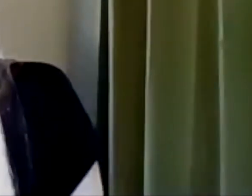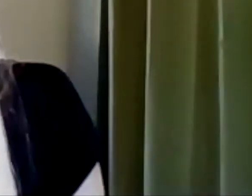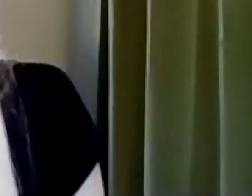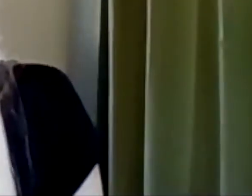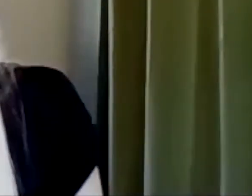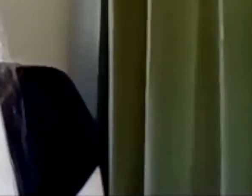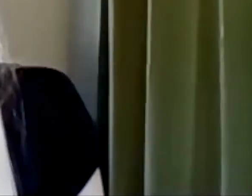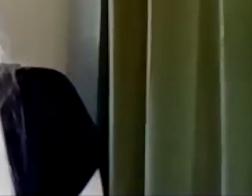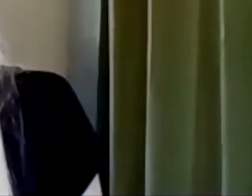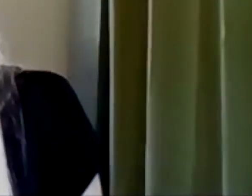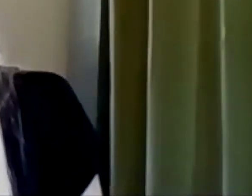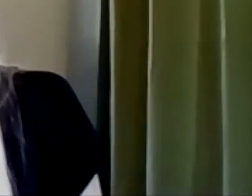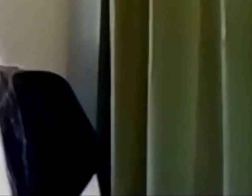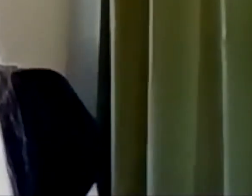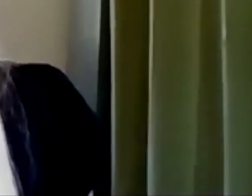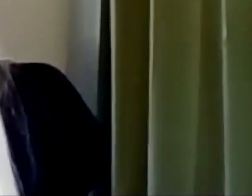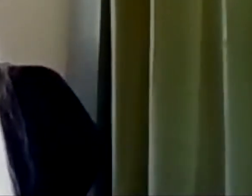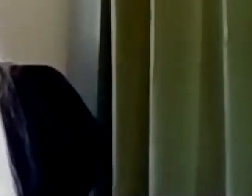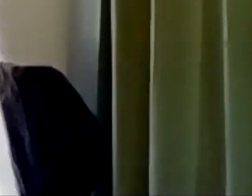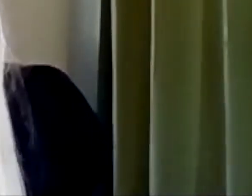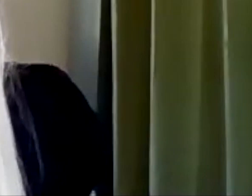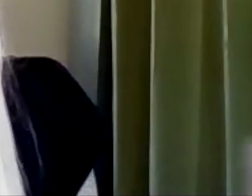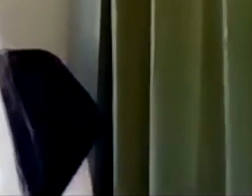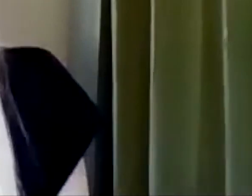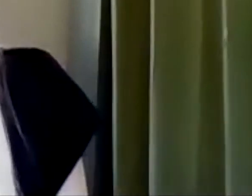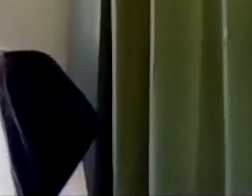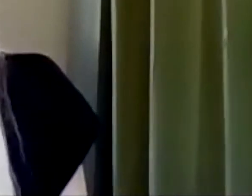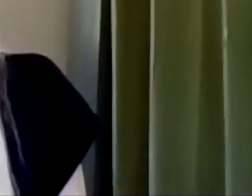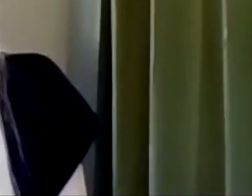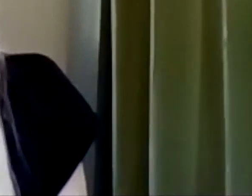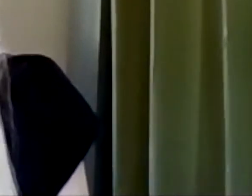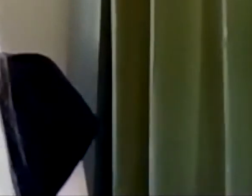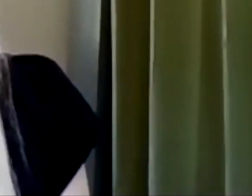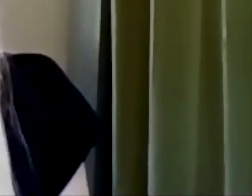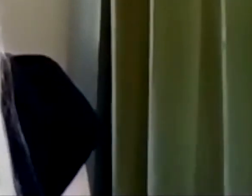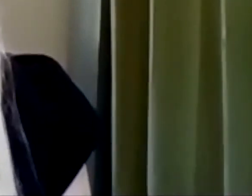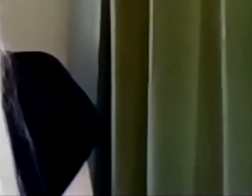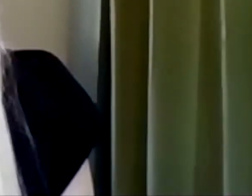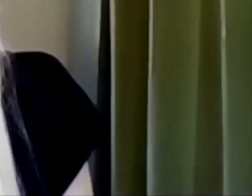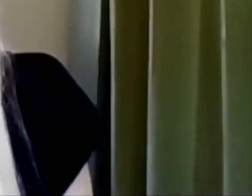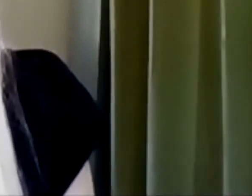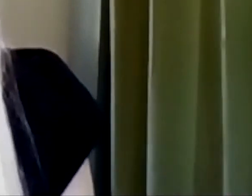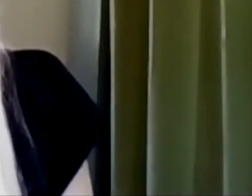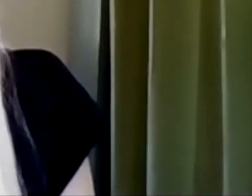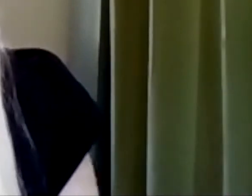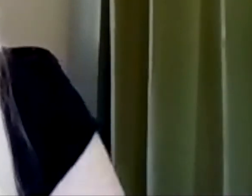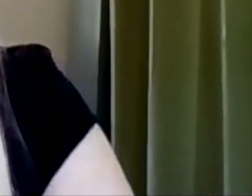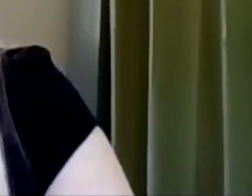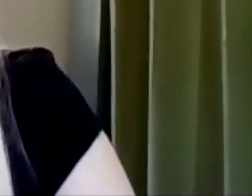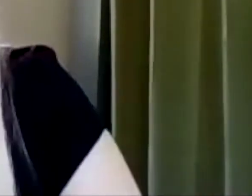Madeline. So my role here today is to bring us all into this space with a little knowledge about